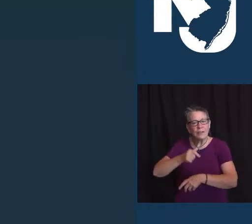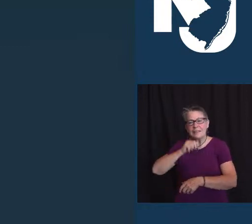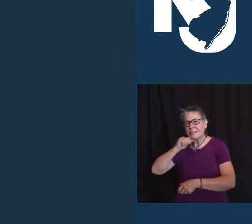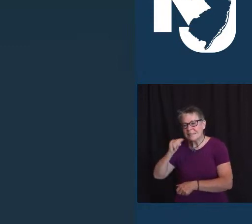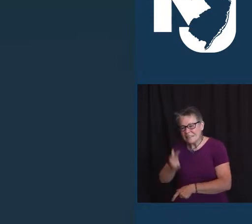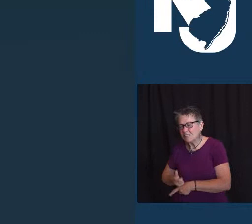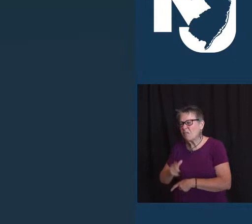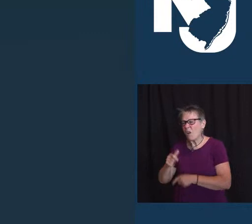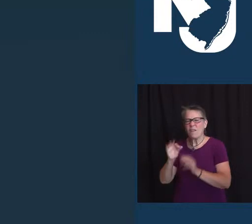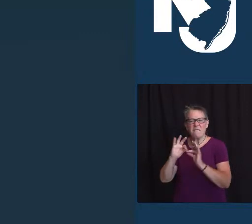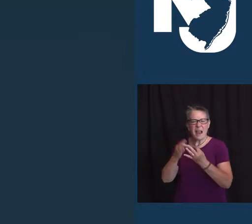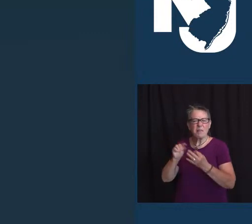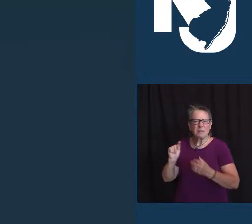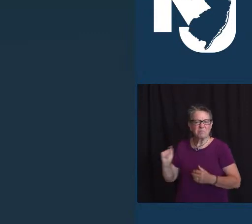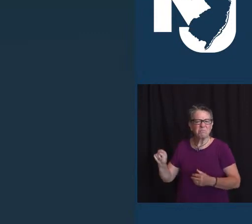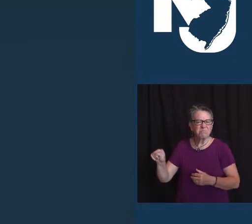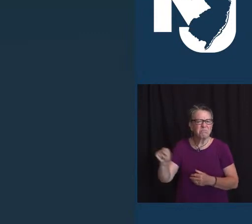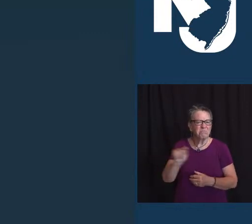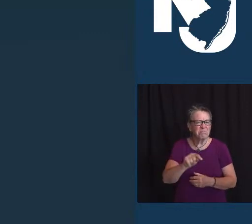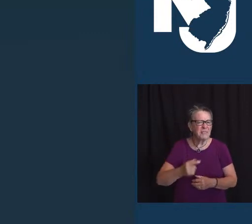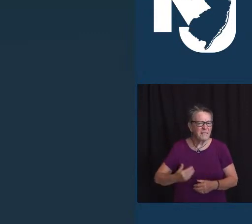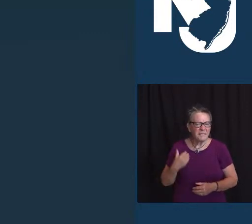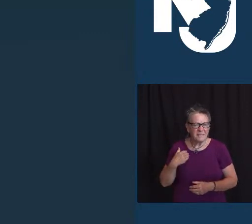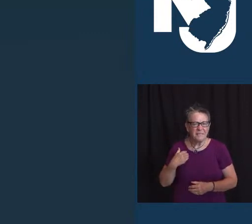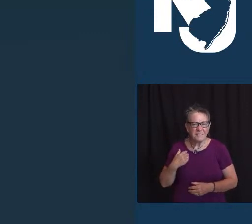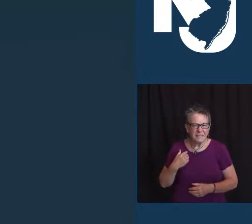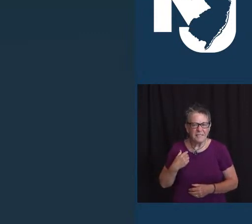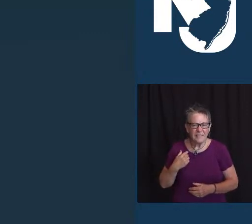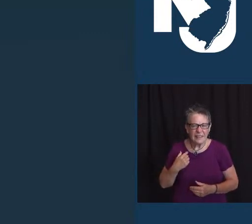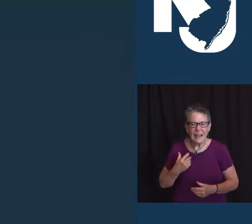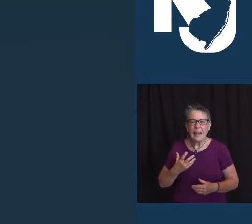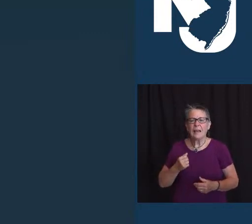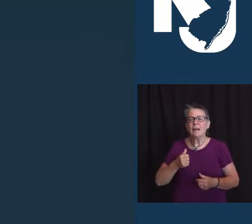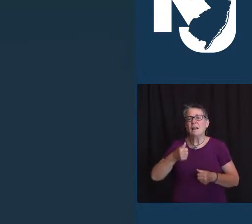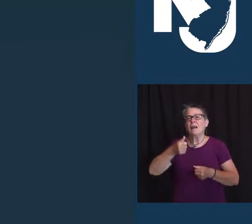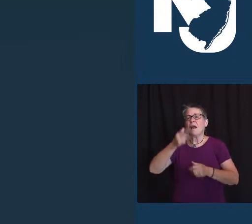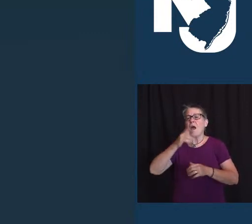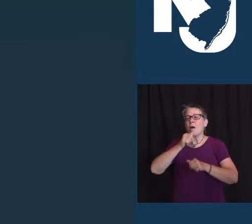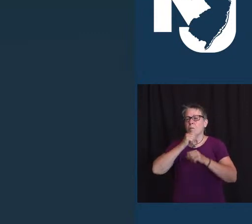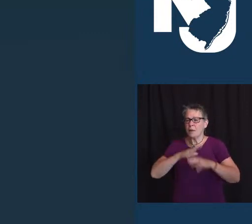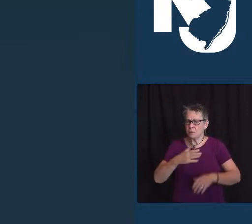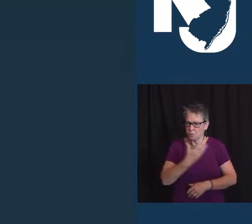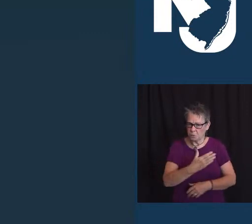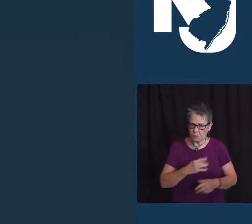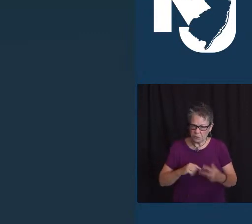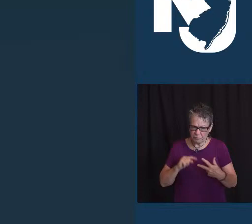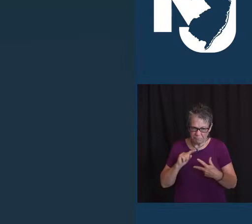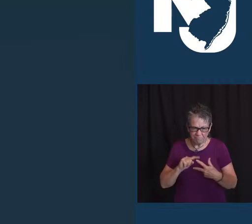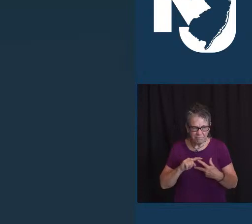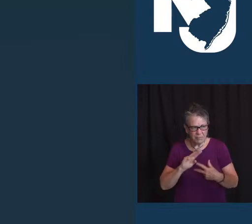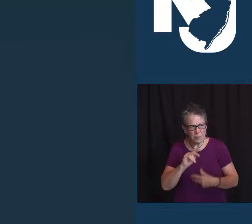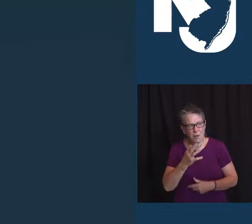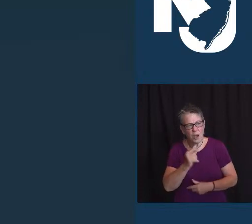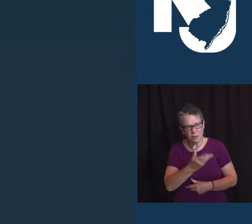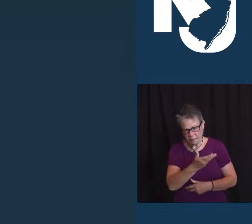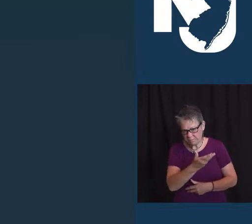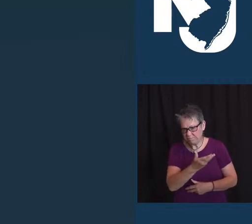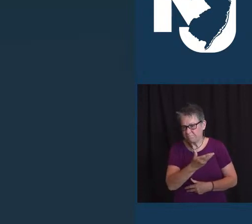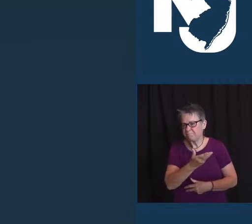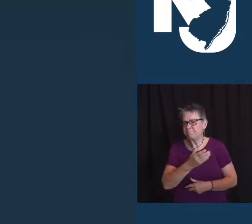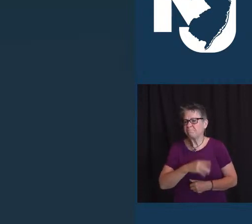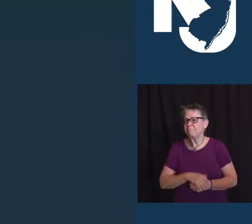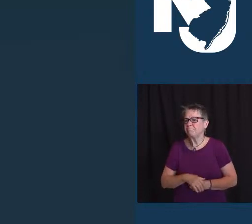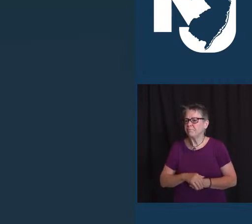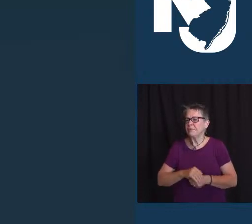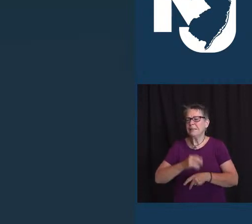relatives and dear friends. May God also bless and watch over Margaret's memory and her family and look after all who she